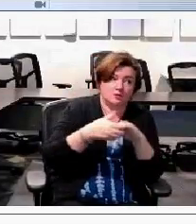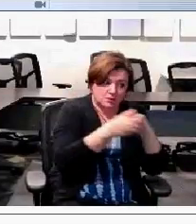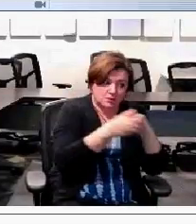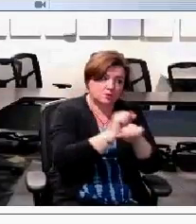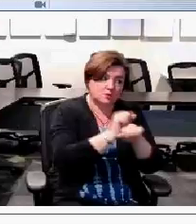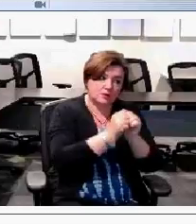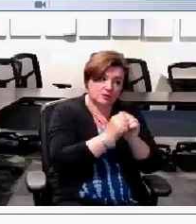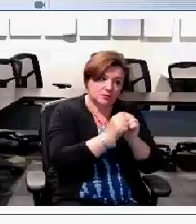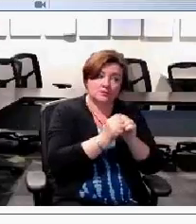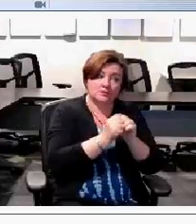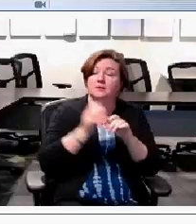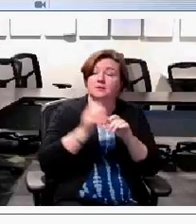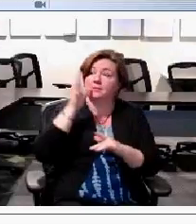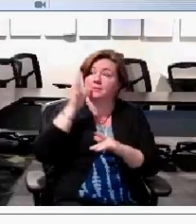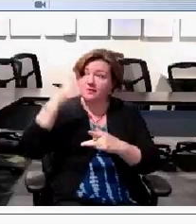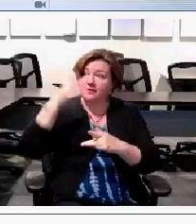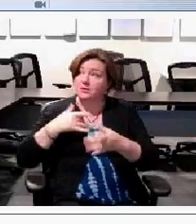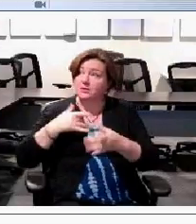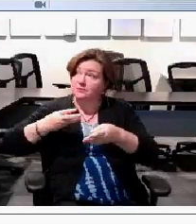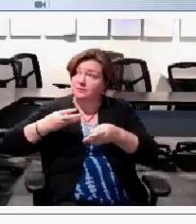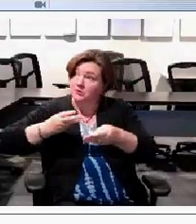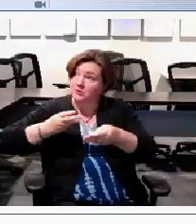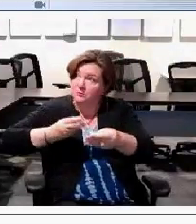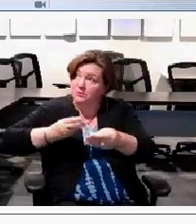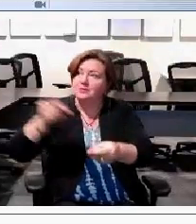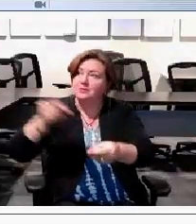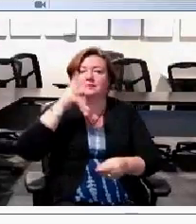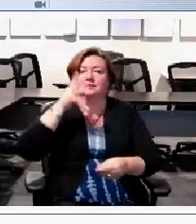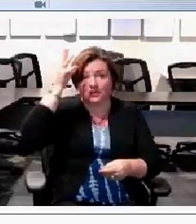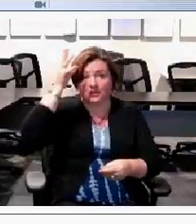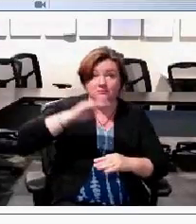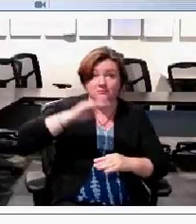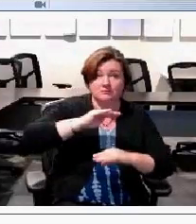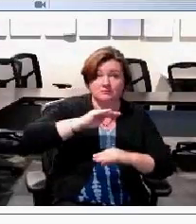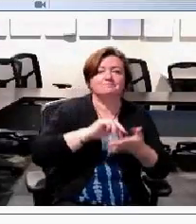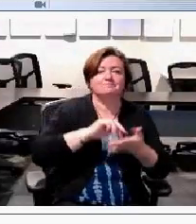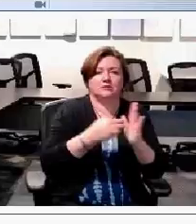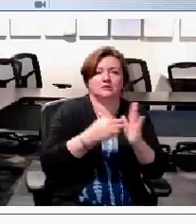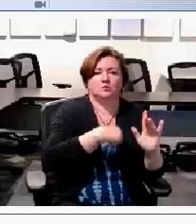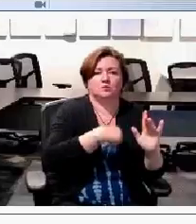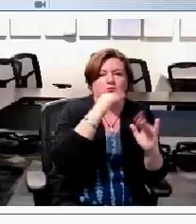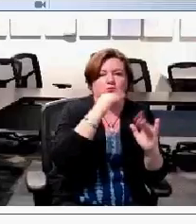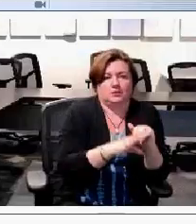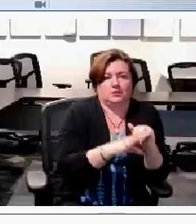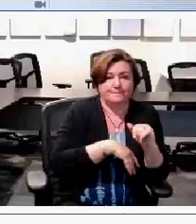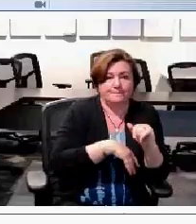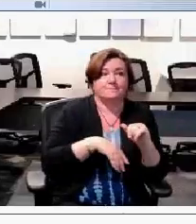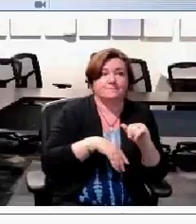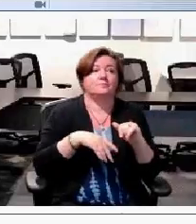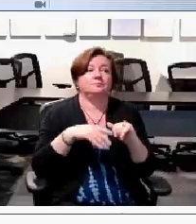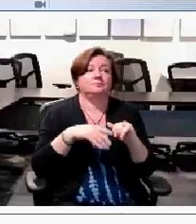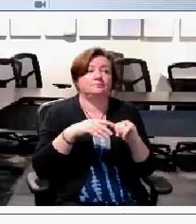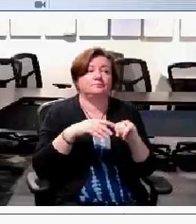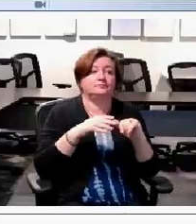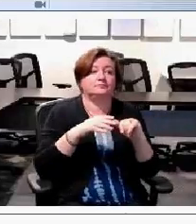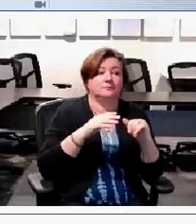seamless for parents, that means we're doing a good job. Equitable access. I think